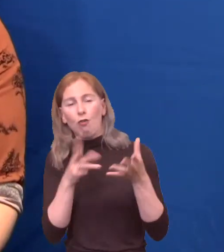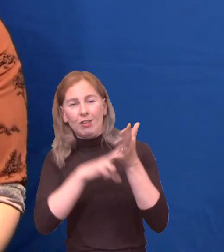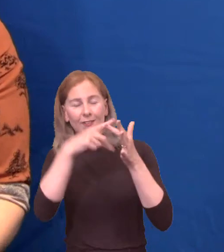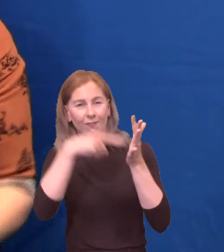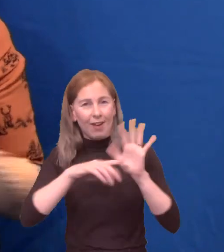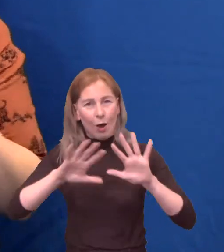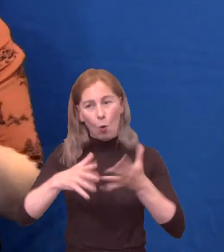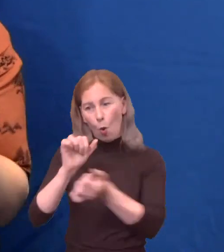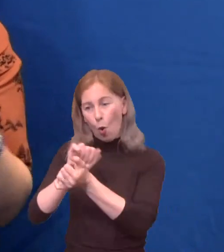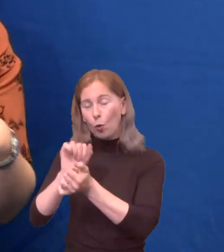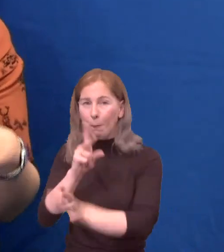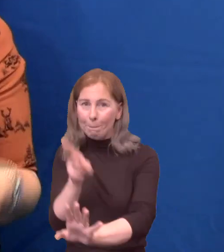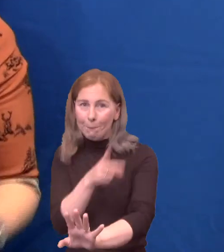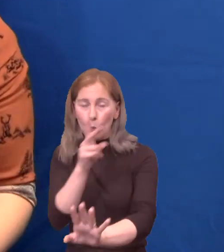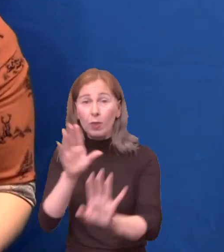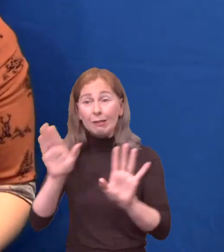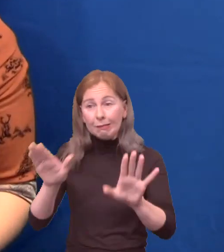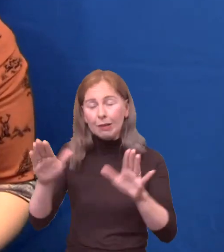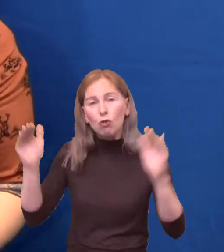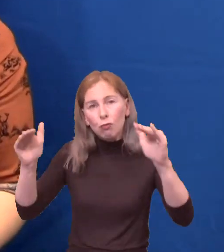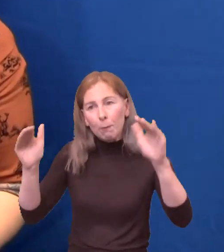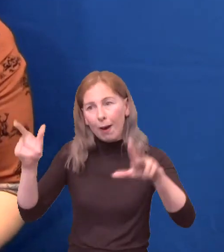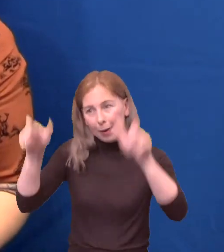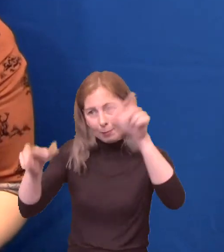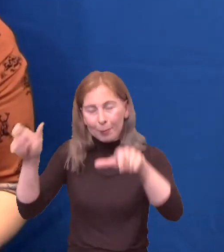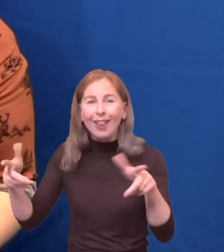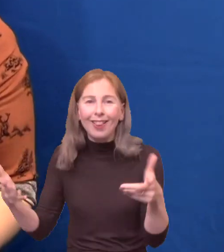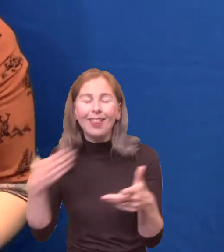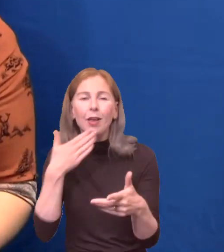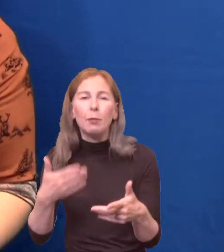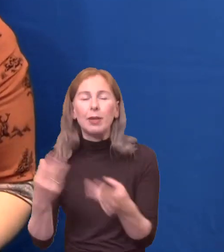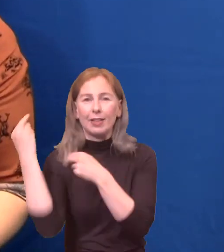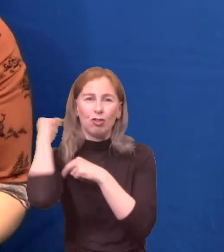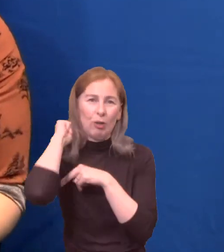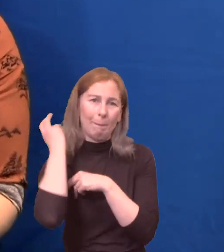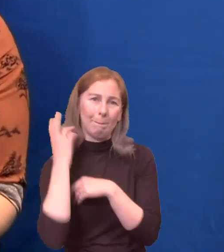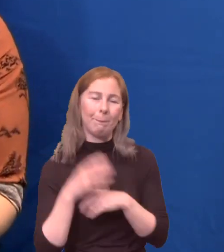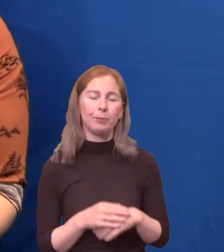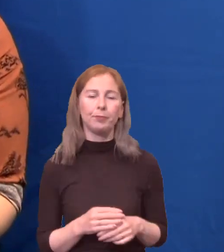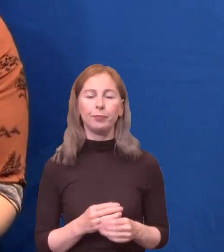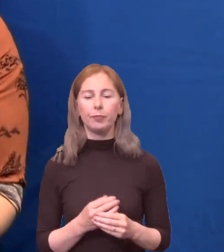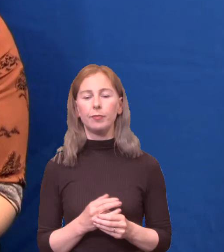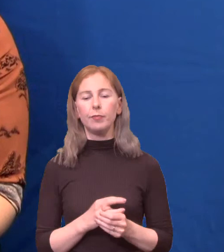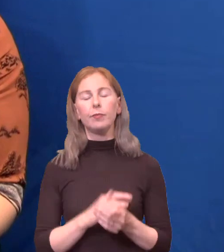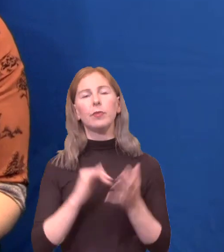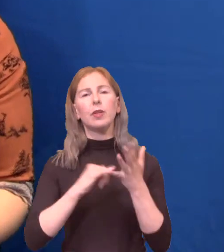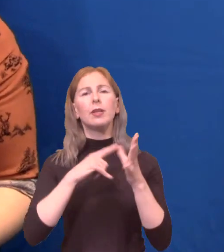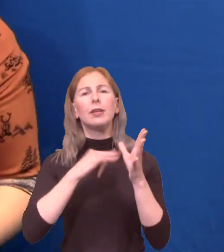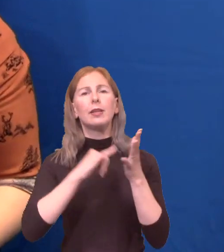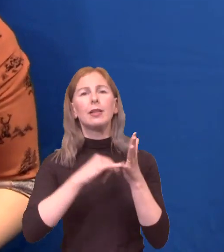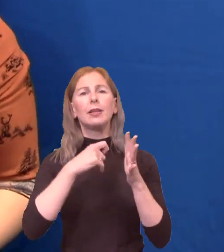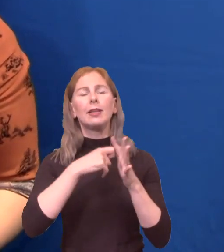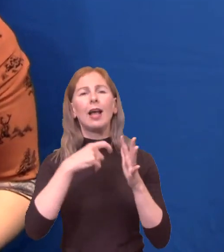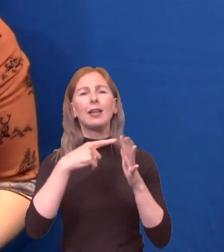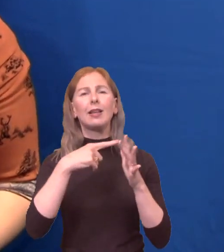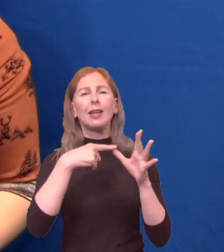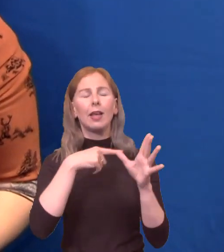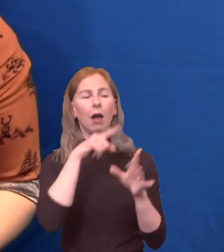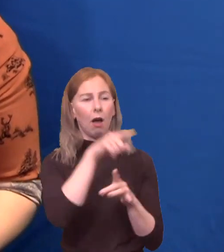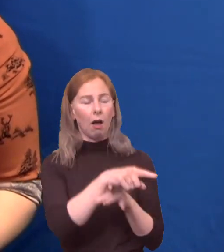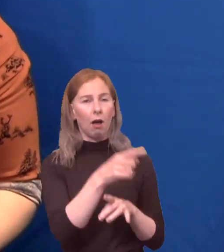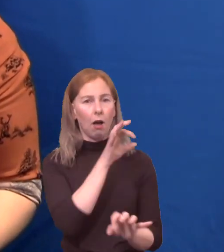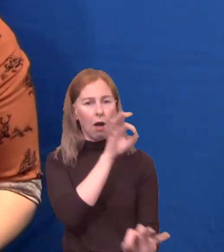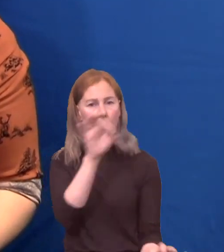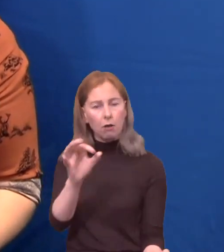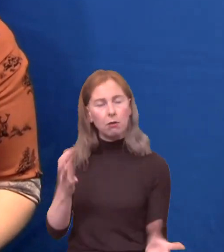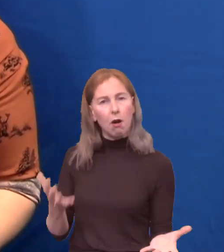And the other question linked to microchips as well is from Saskia Smith on Facebook. I've heard that chips can be removed by dog snatchers. Is this a problem